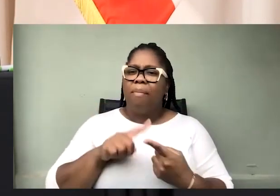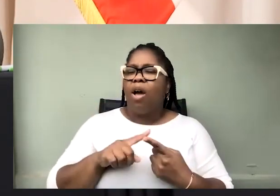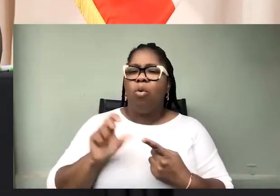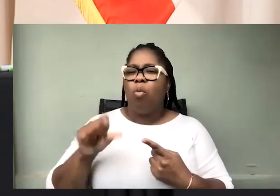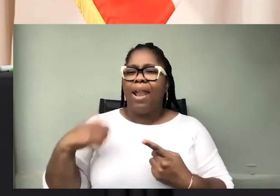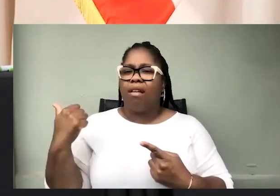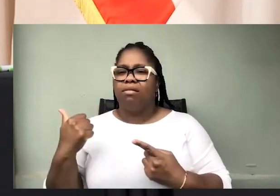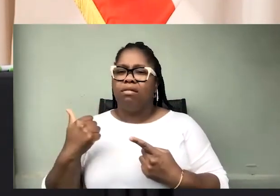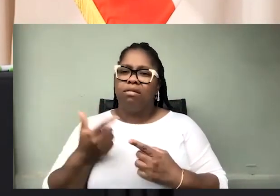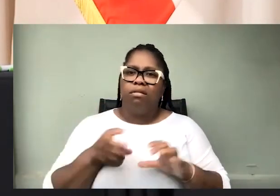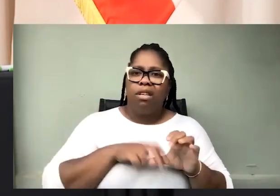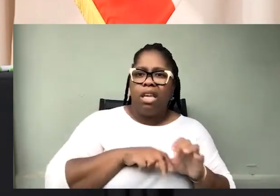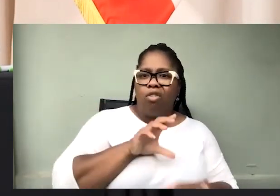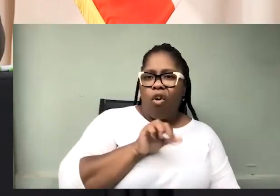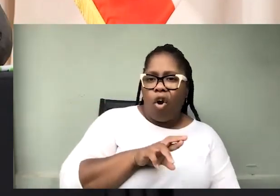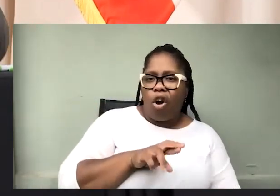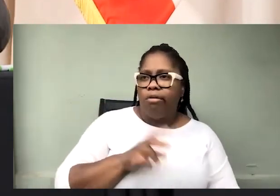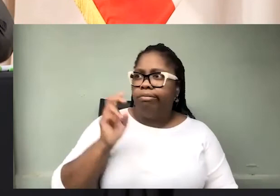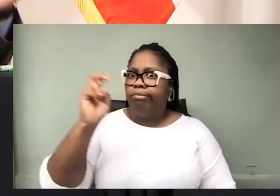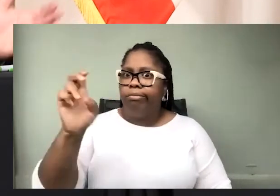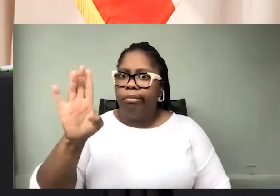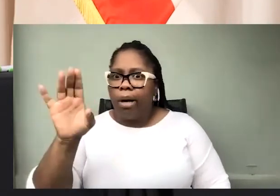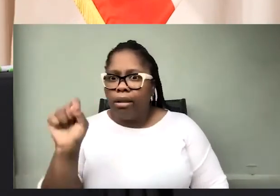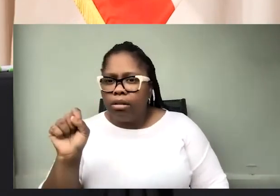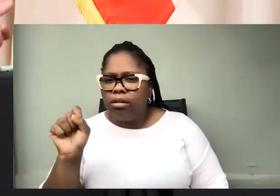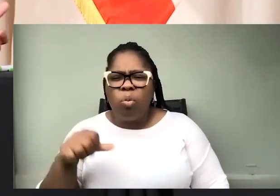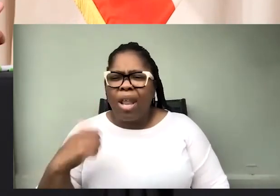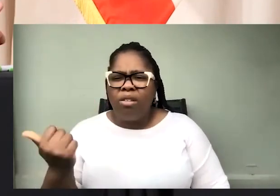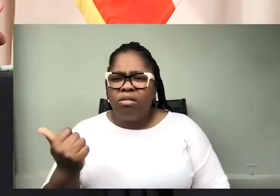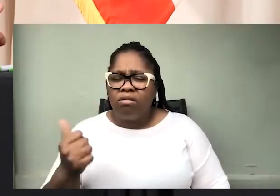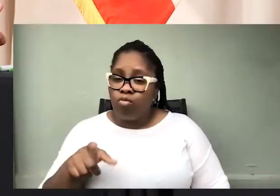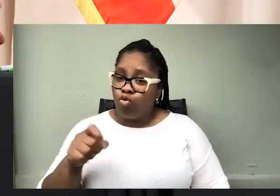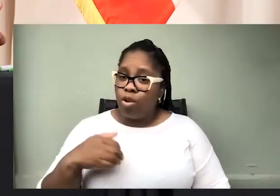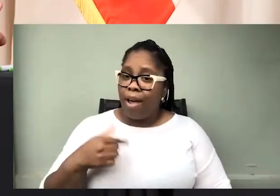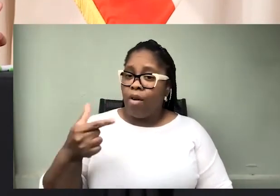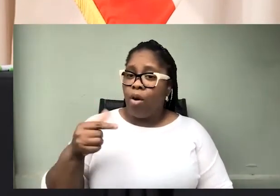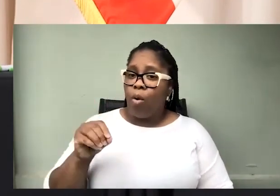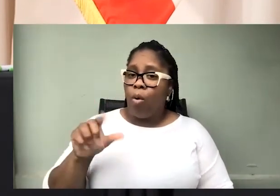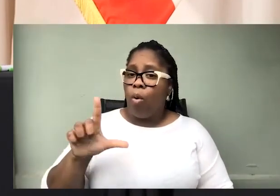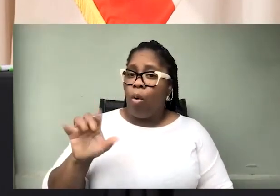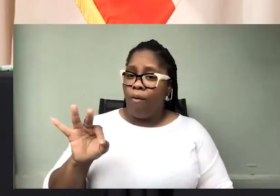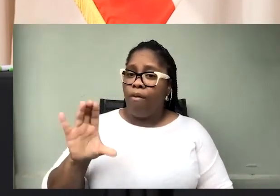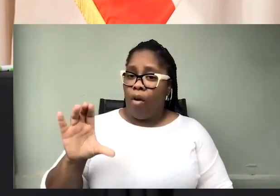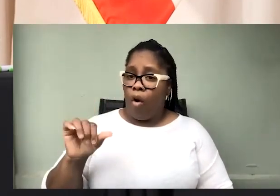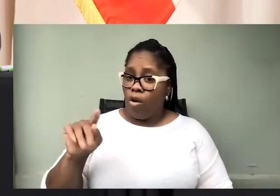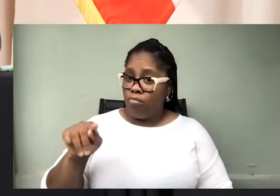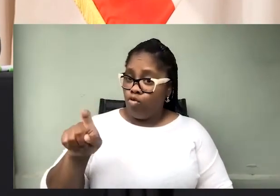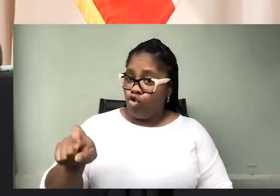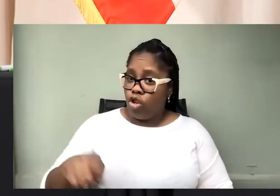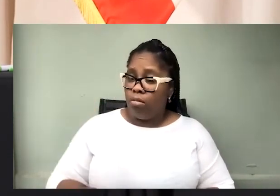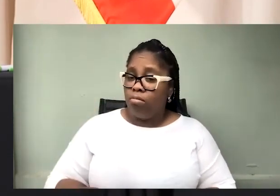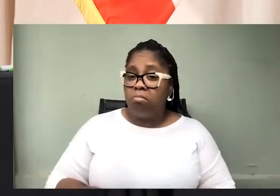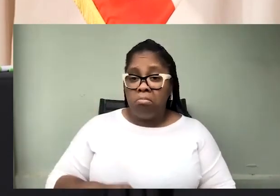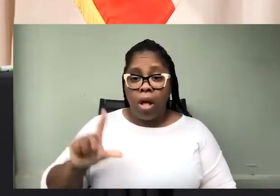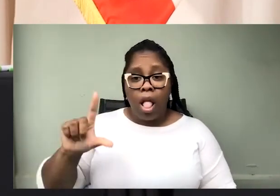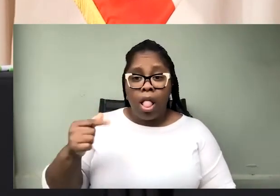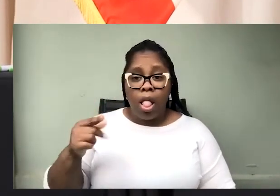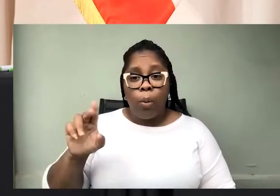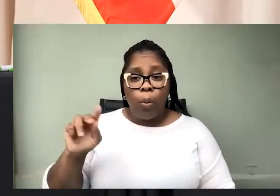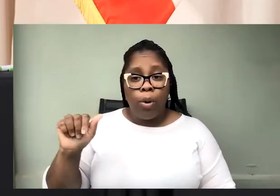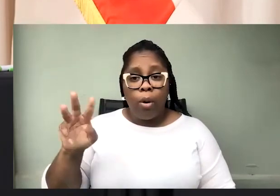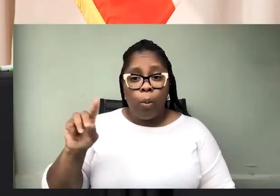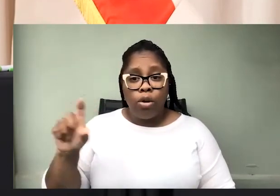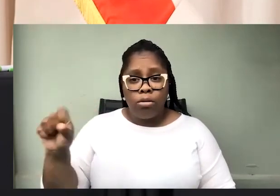getting in a car or a bus. So should there be golf carts? In Laguna Woods right now, a lot of the senior population